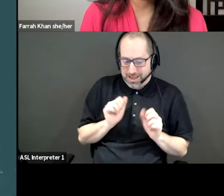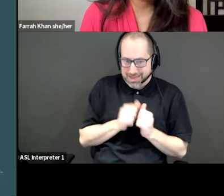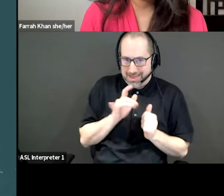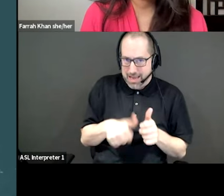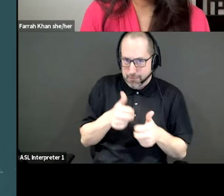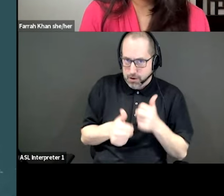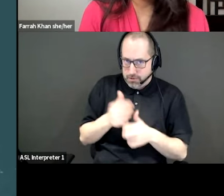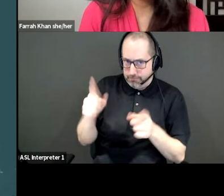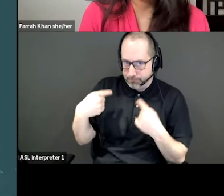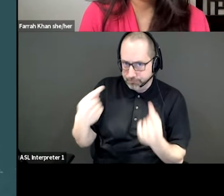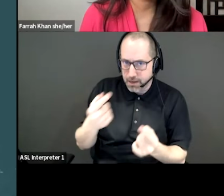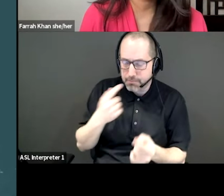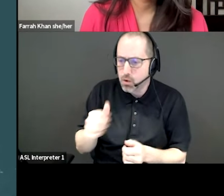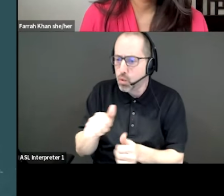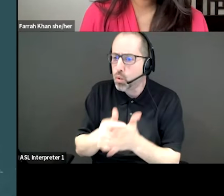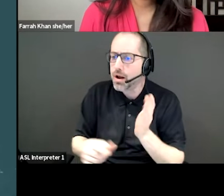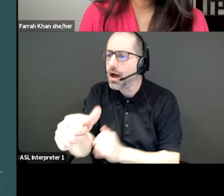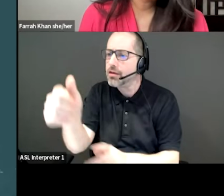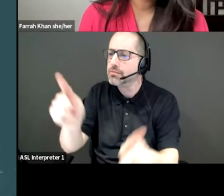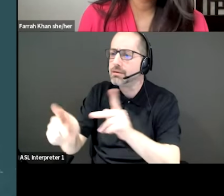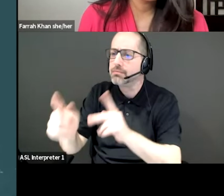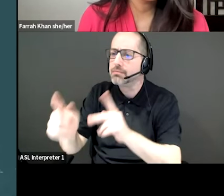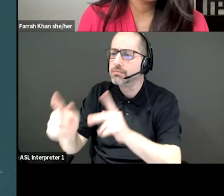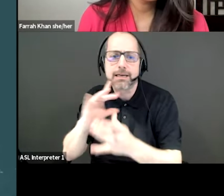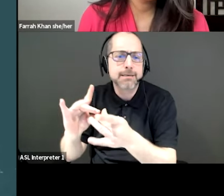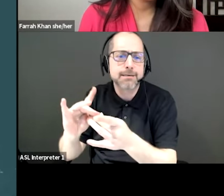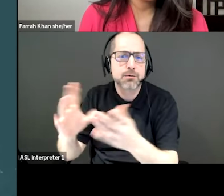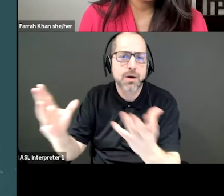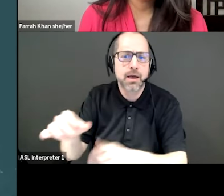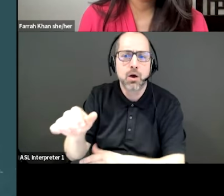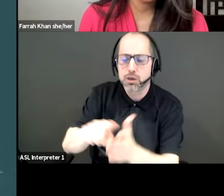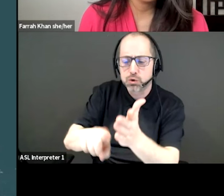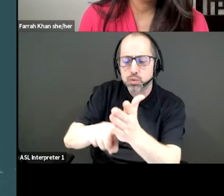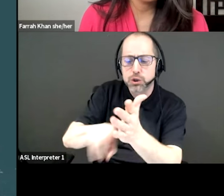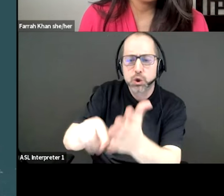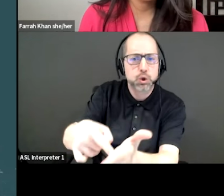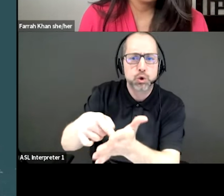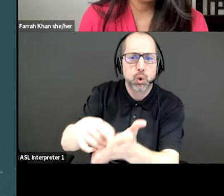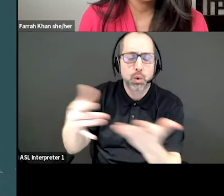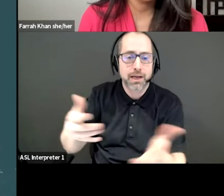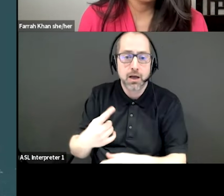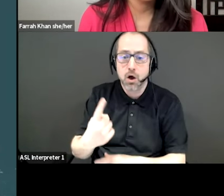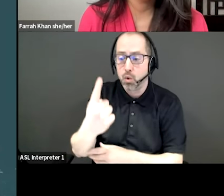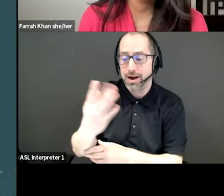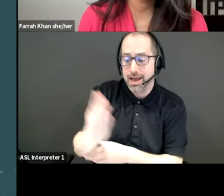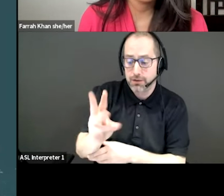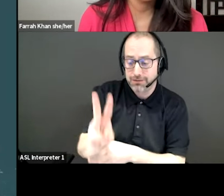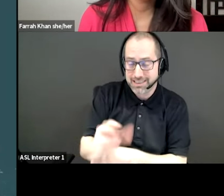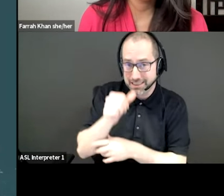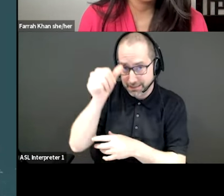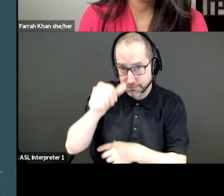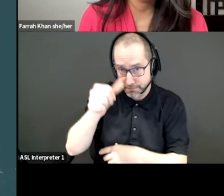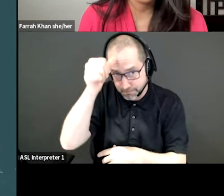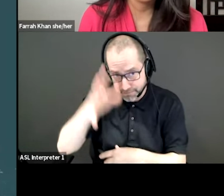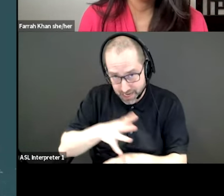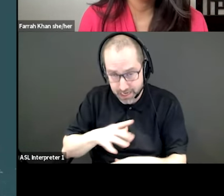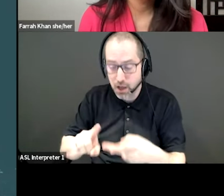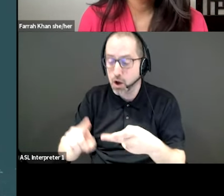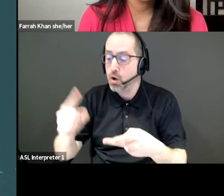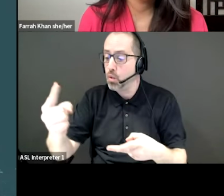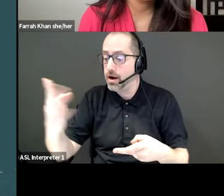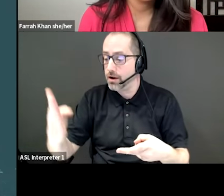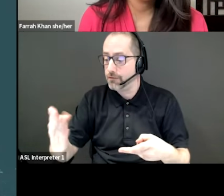are other people saying? What is the research saying? So what we know from framing the issue is that 1 in 6 men, 1 in 3 women, and 1 in 2 trans or